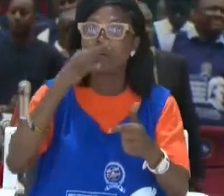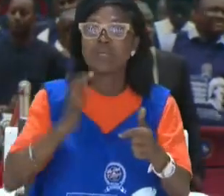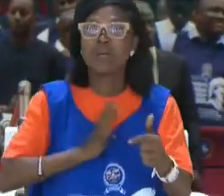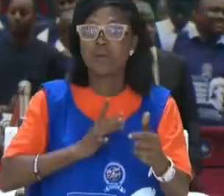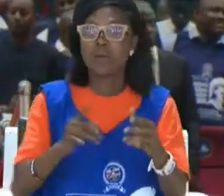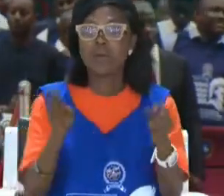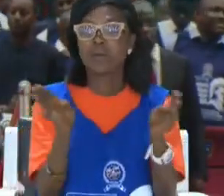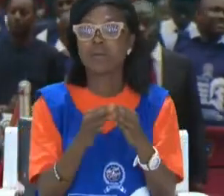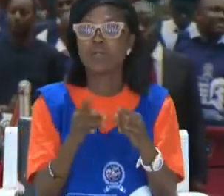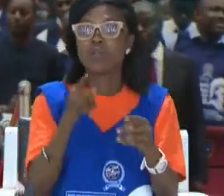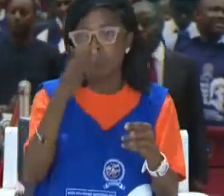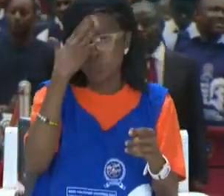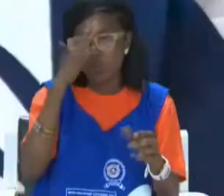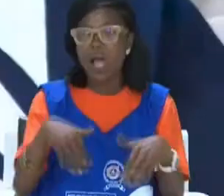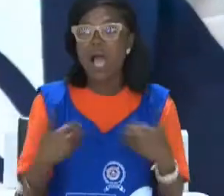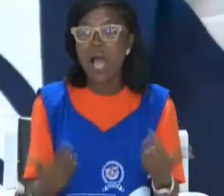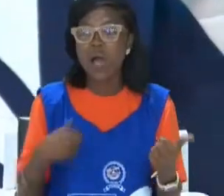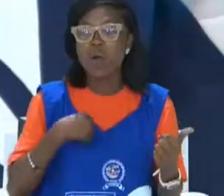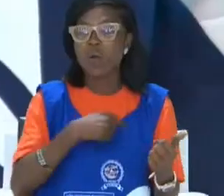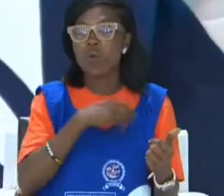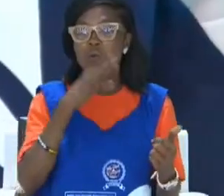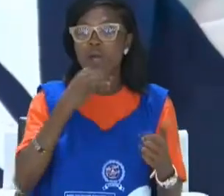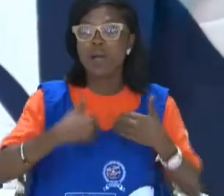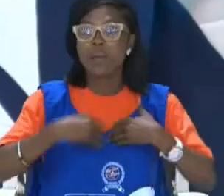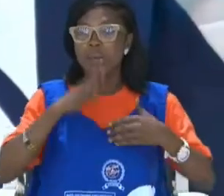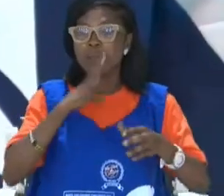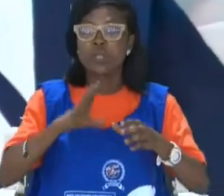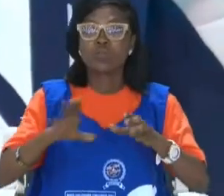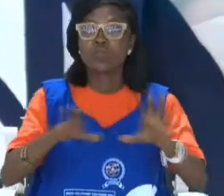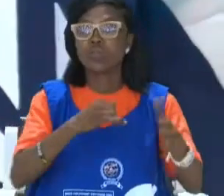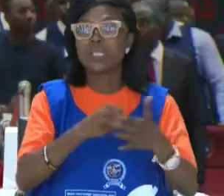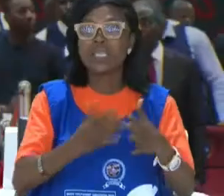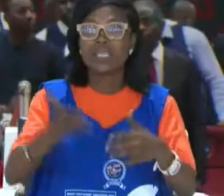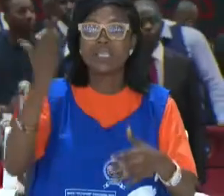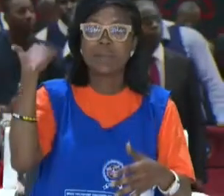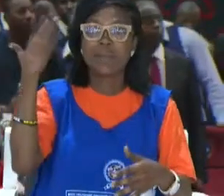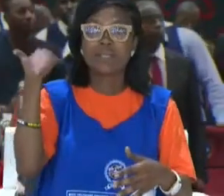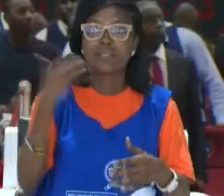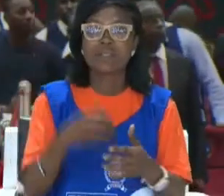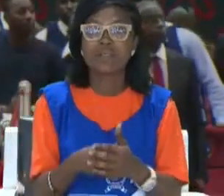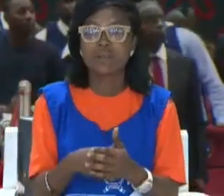And you know how we have been doing it in the past?